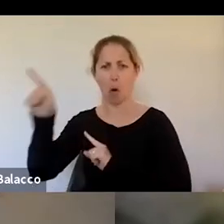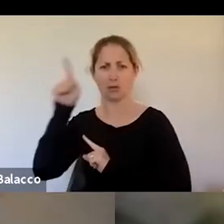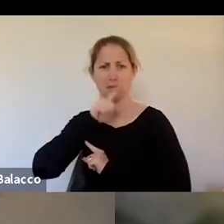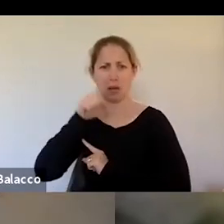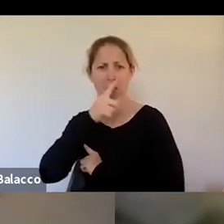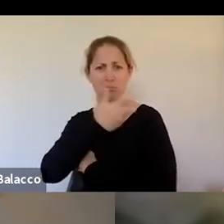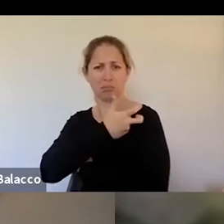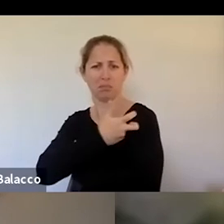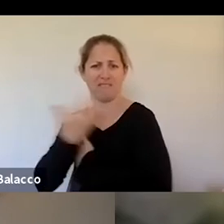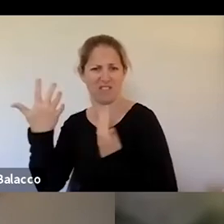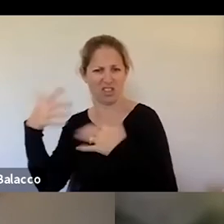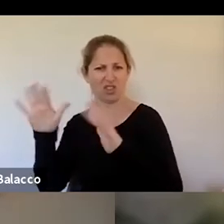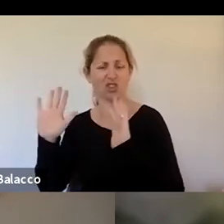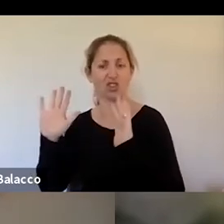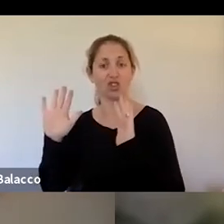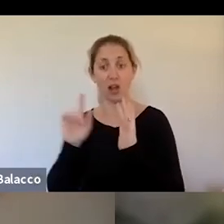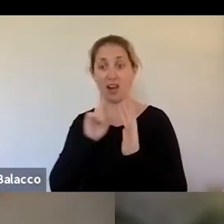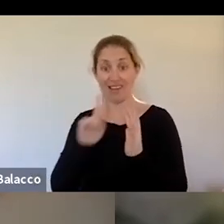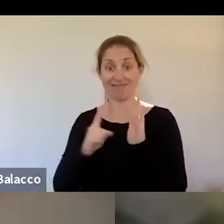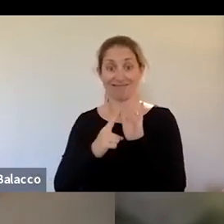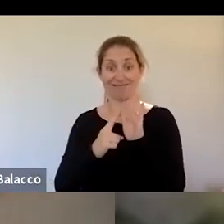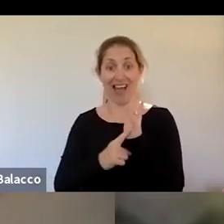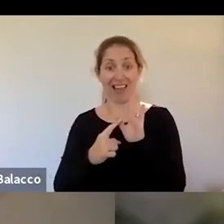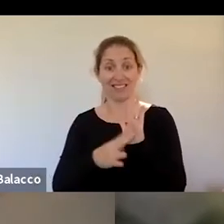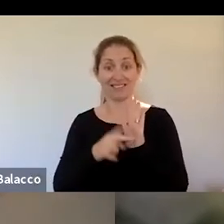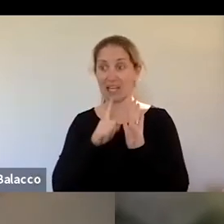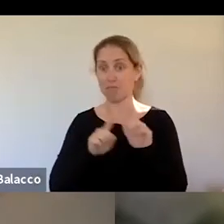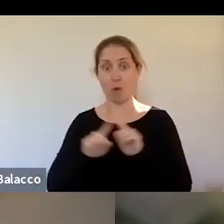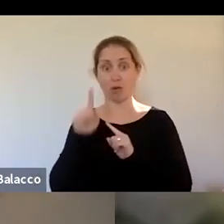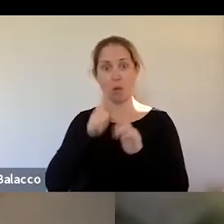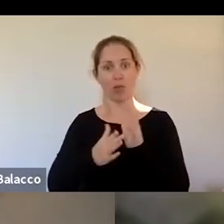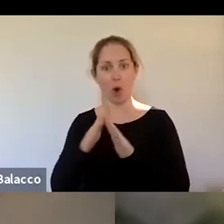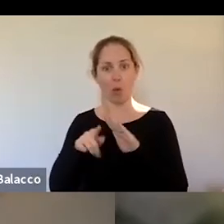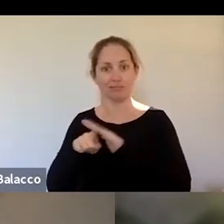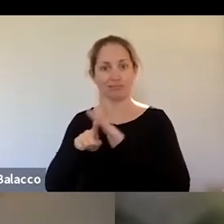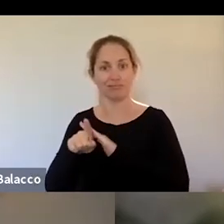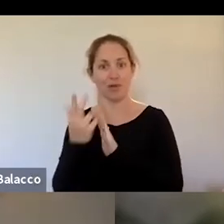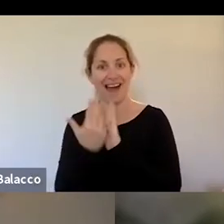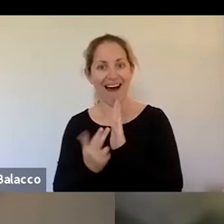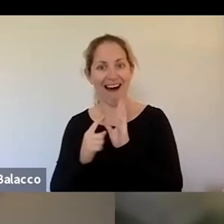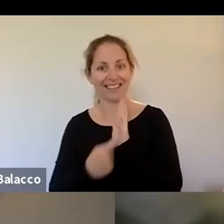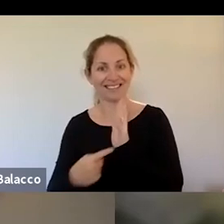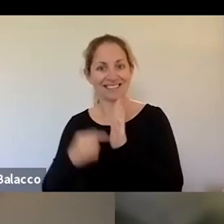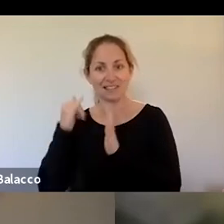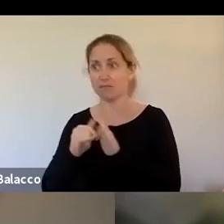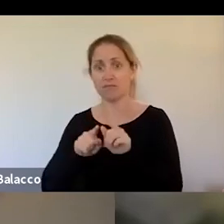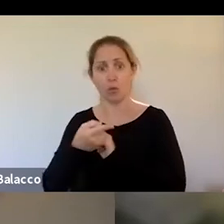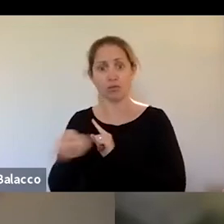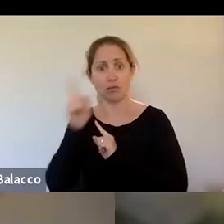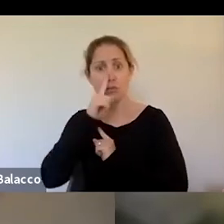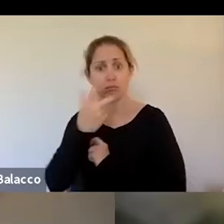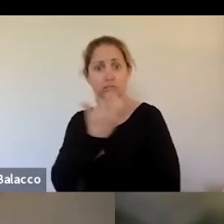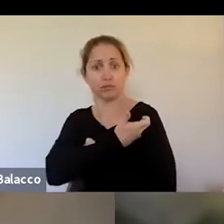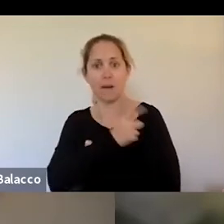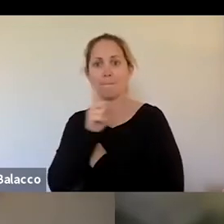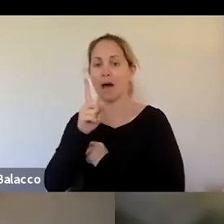arts audiences are vaccinated at this point. But because the impact of COVID has been so severe here, and